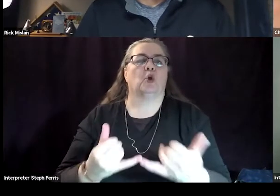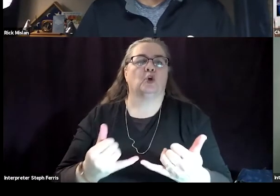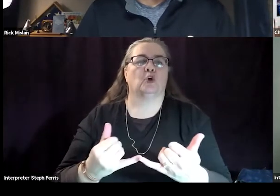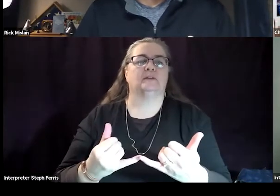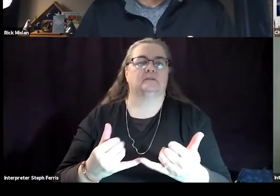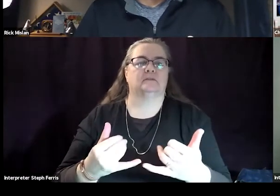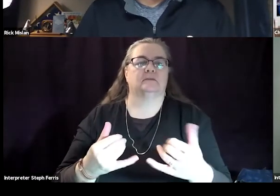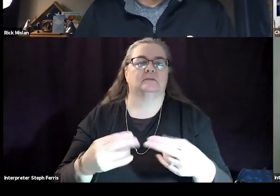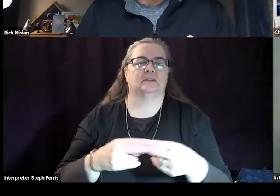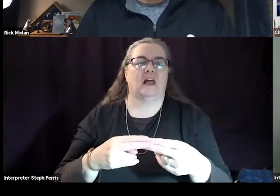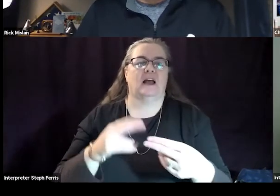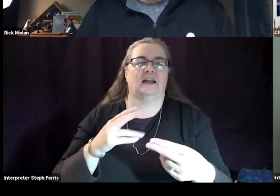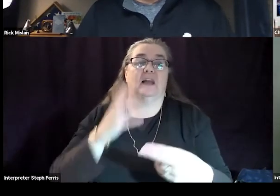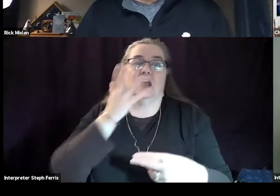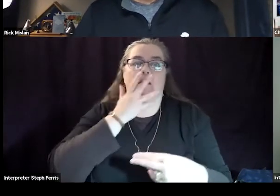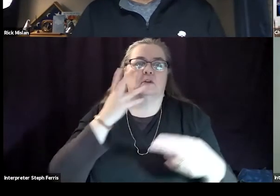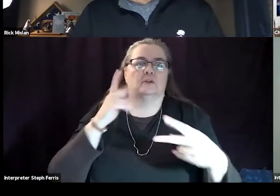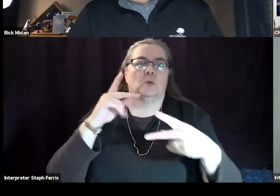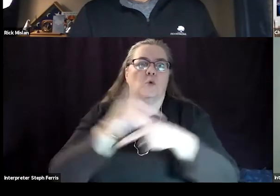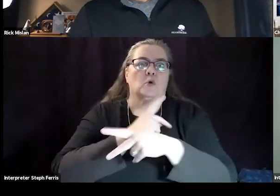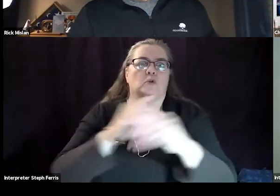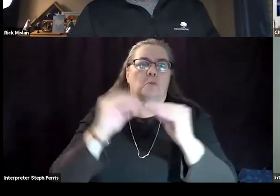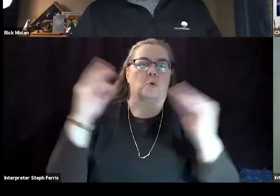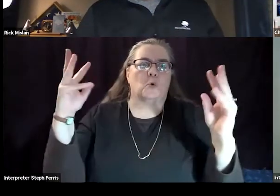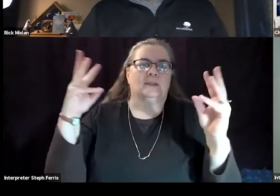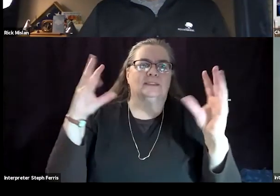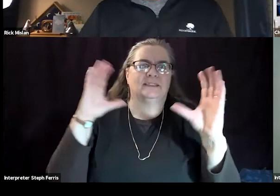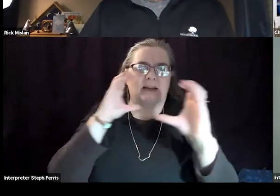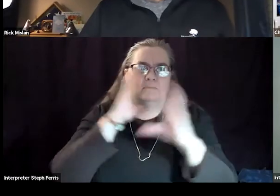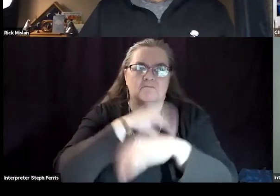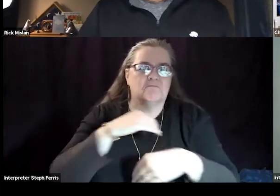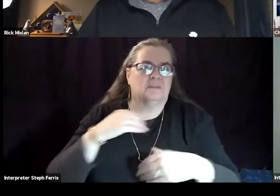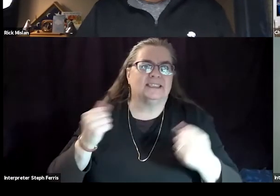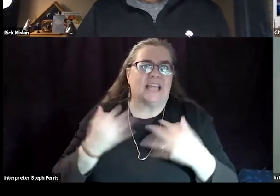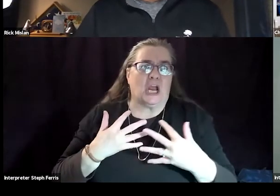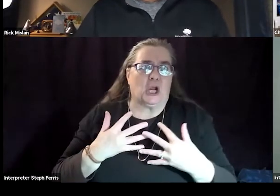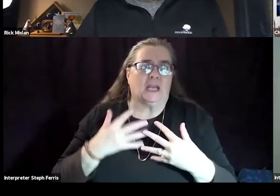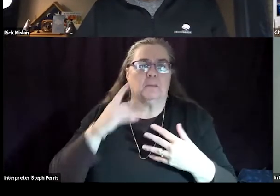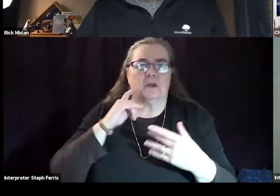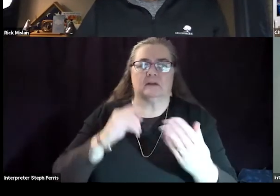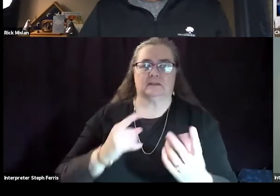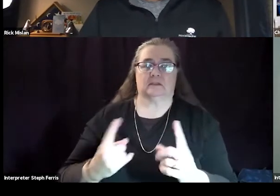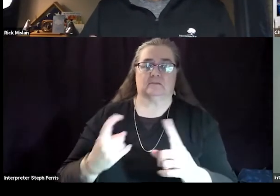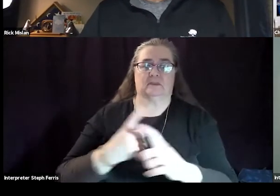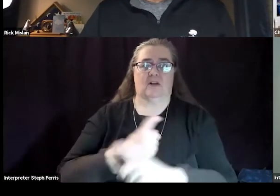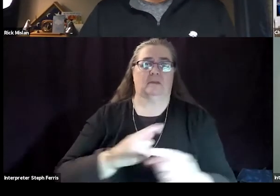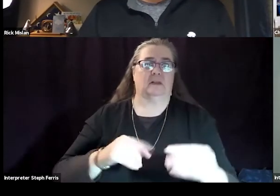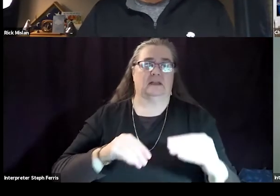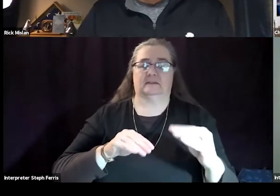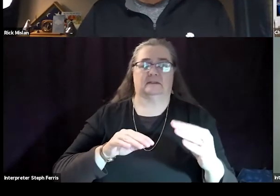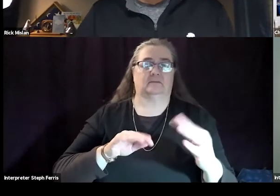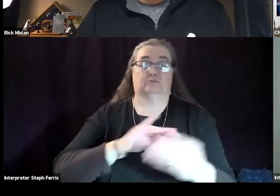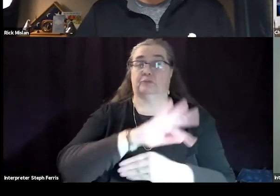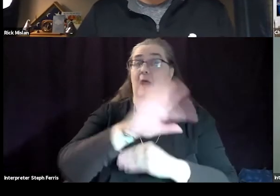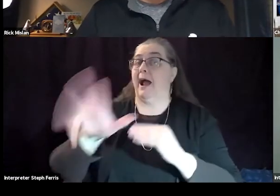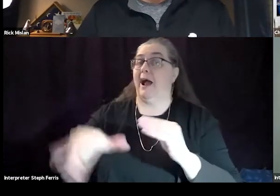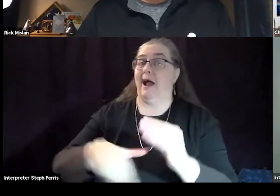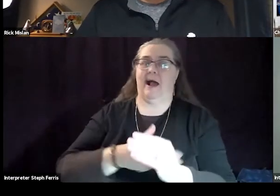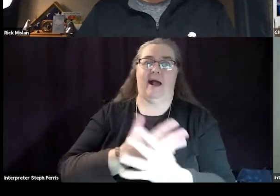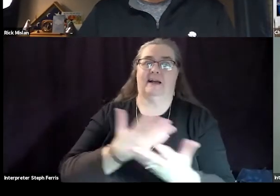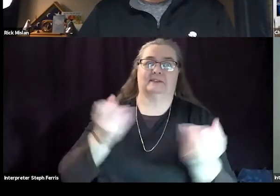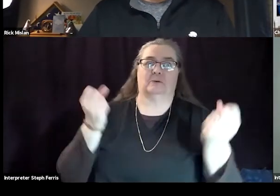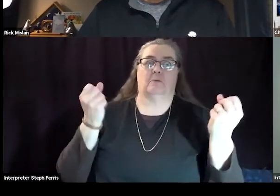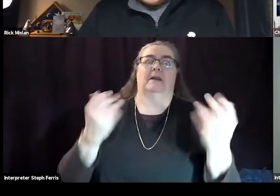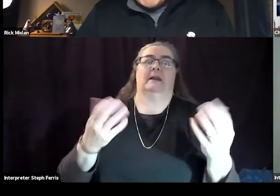even scarier now. So you have that's opportunity, though. That's opportunity.